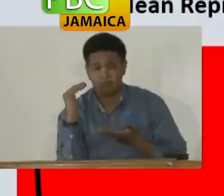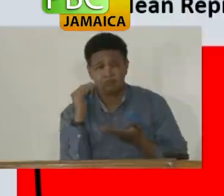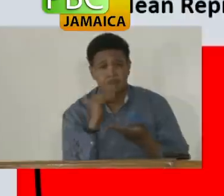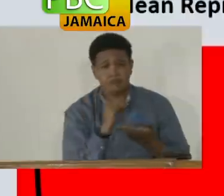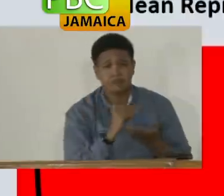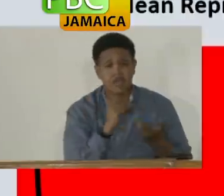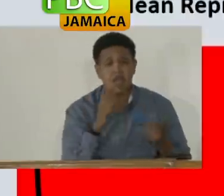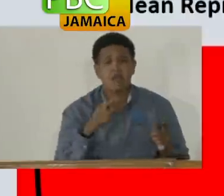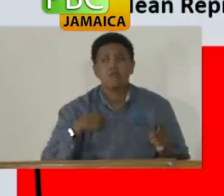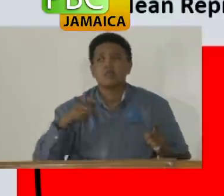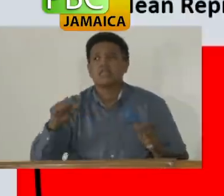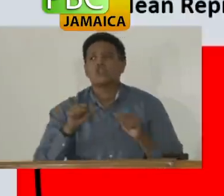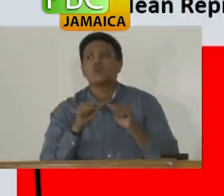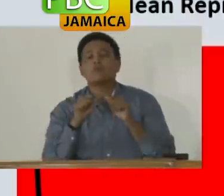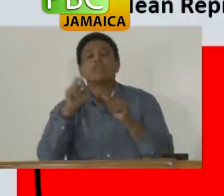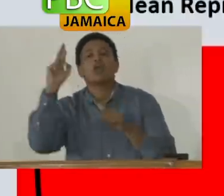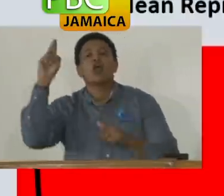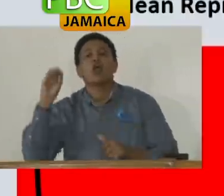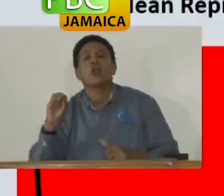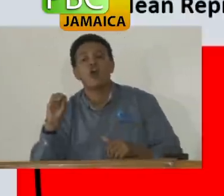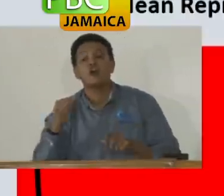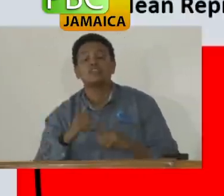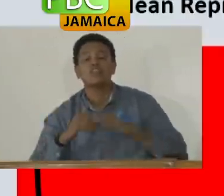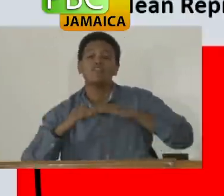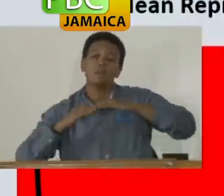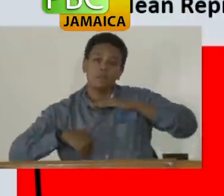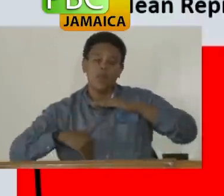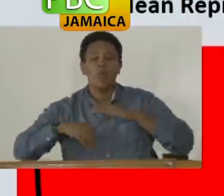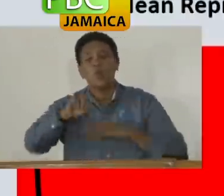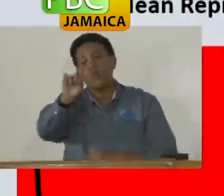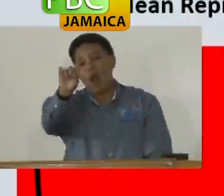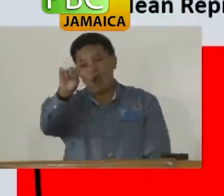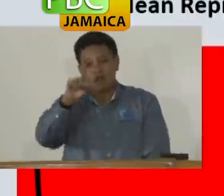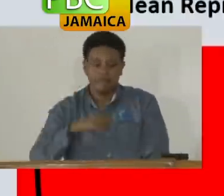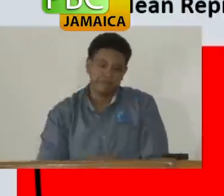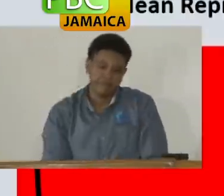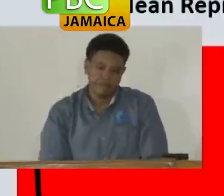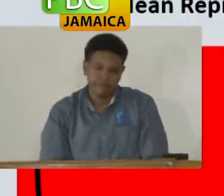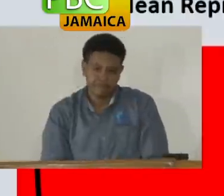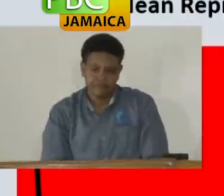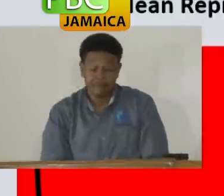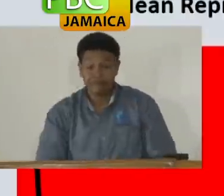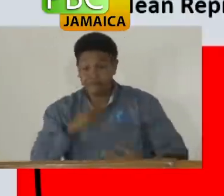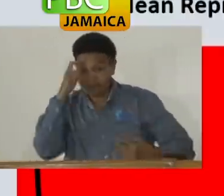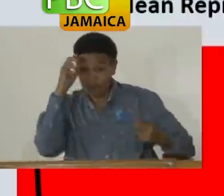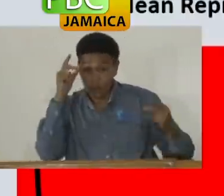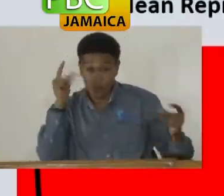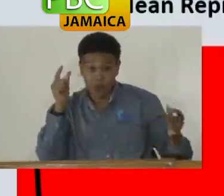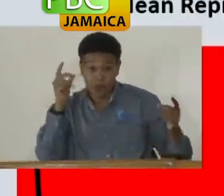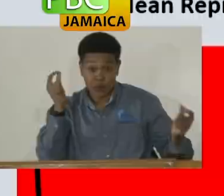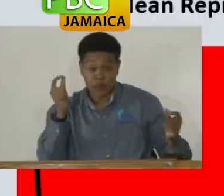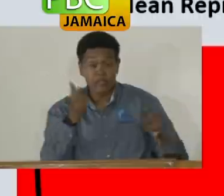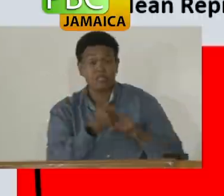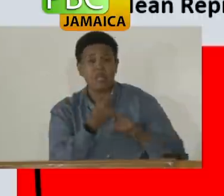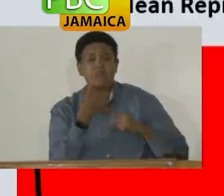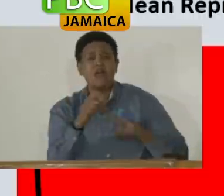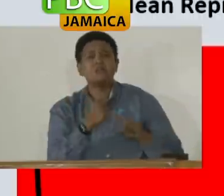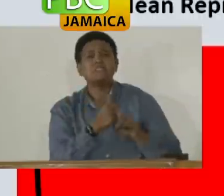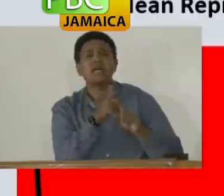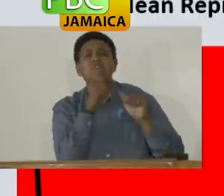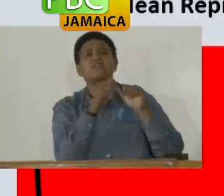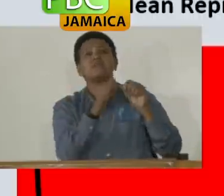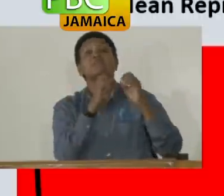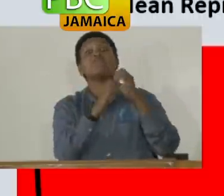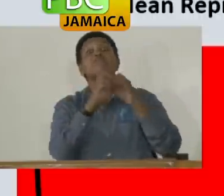to maintain the R0 at below 1. Just very quickly, Madam Speaker,